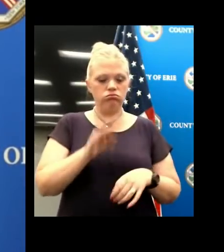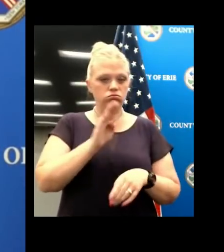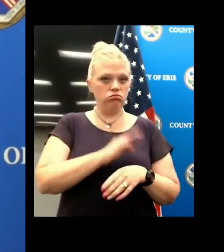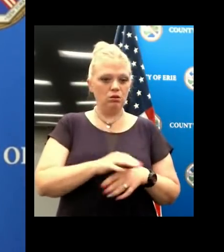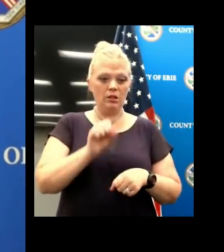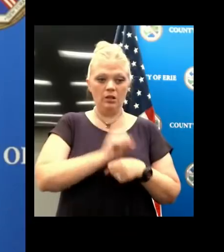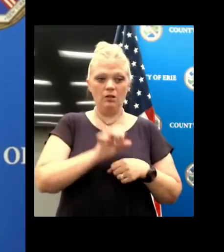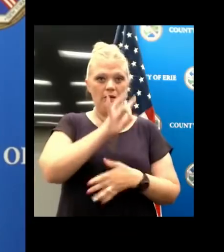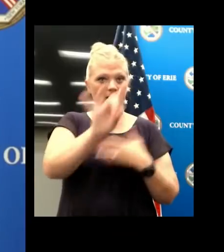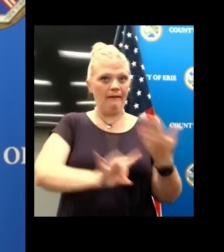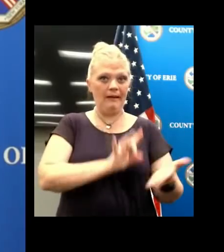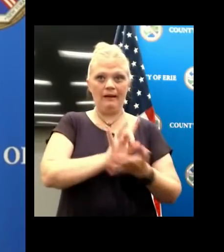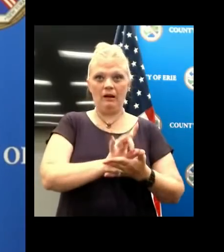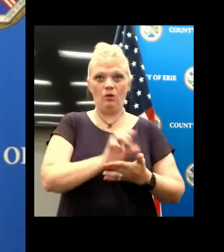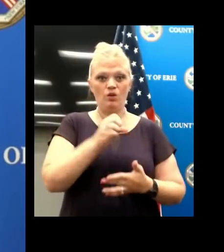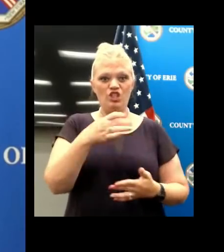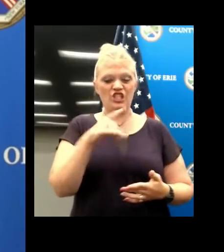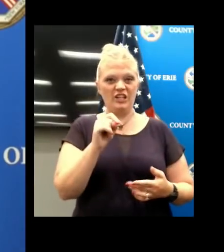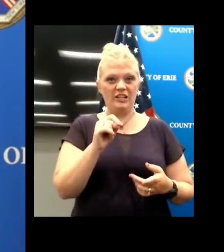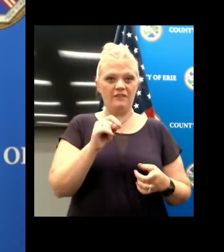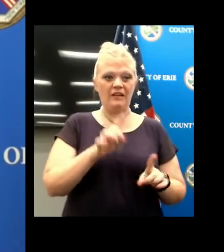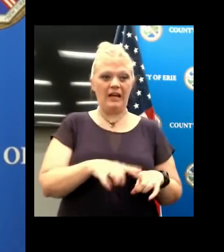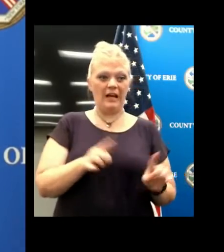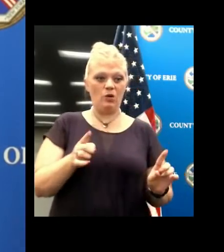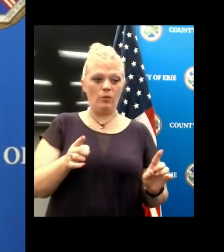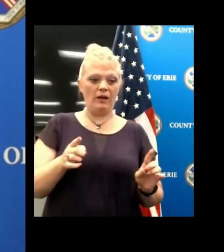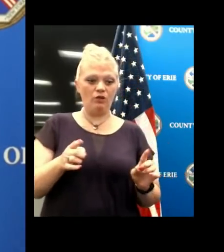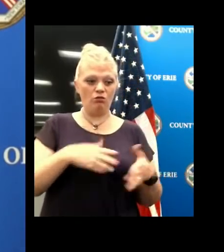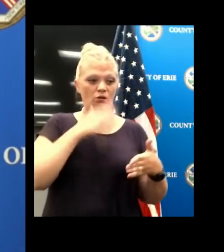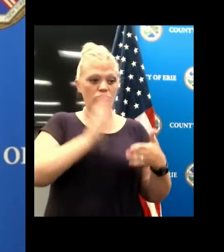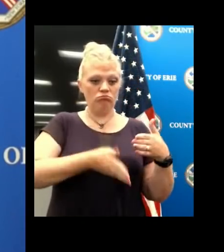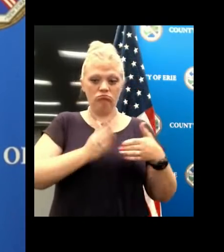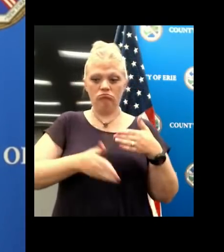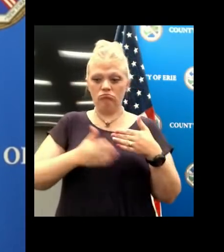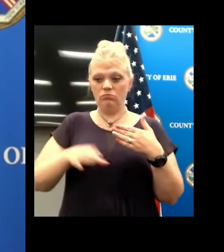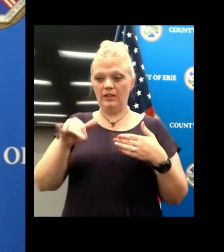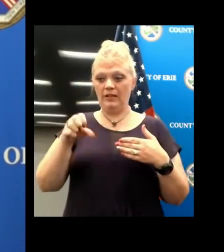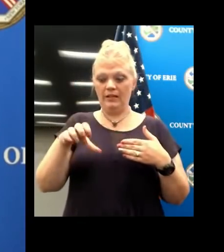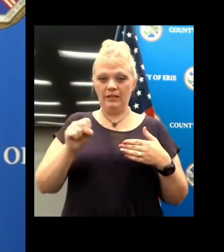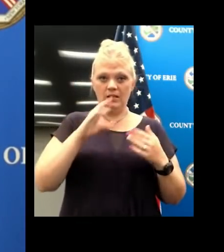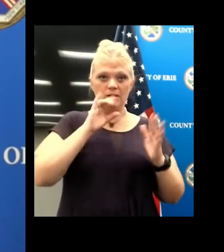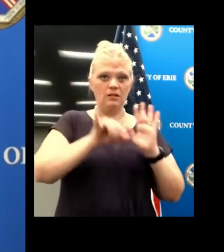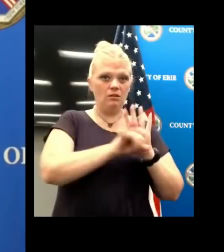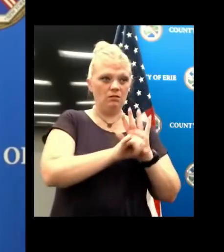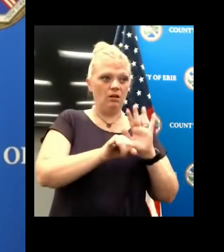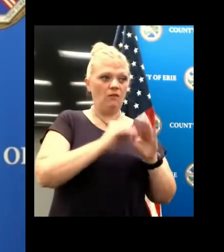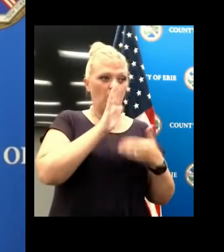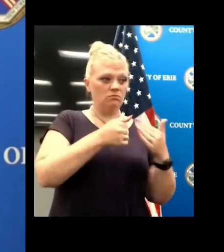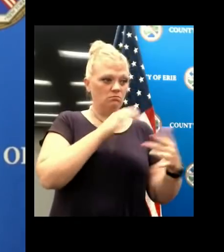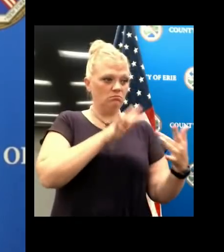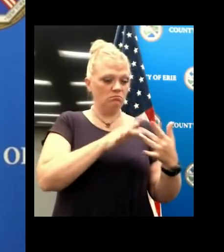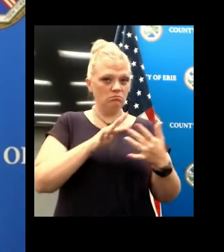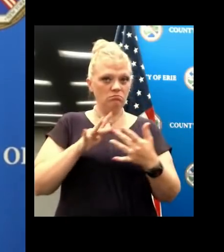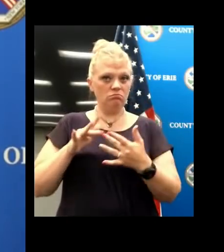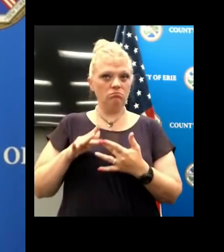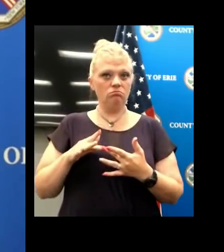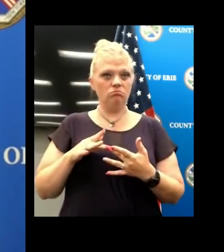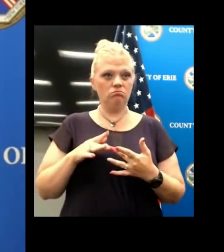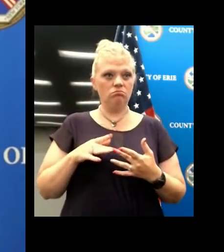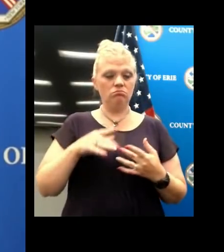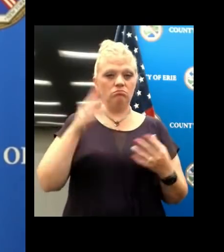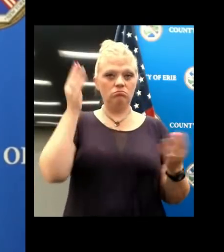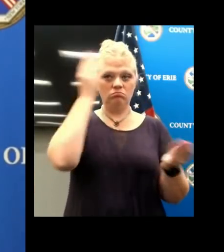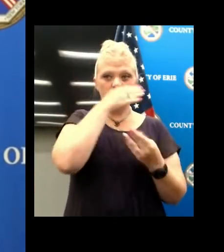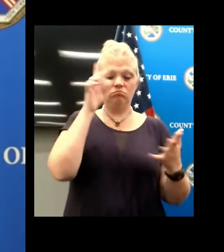entire 8-hour shift. However, they are getting through the cases and identifying contacts and getting and notifying